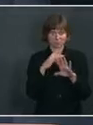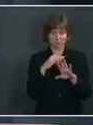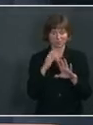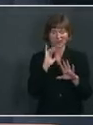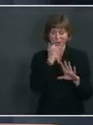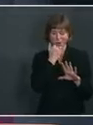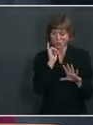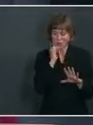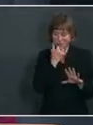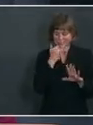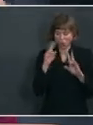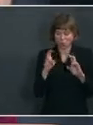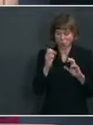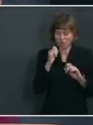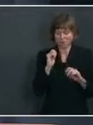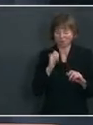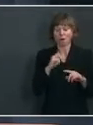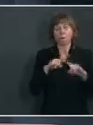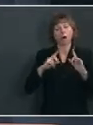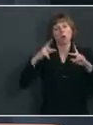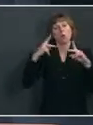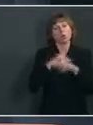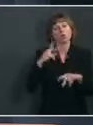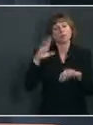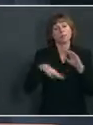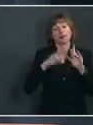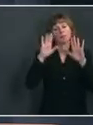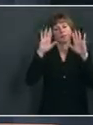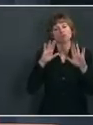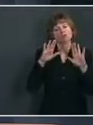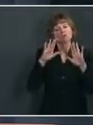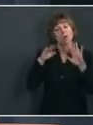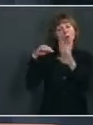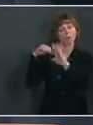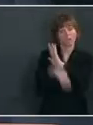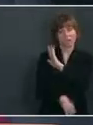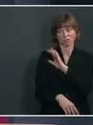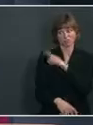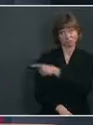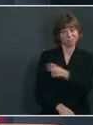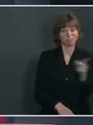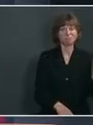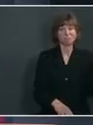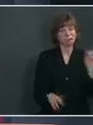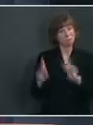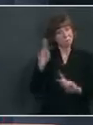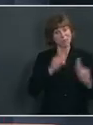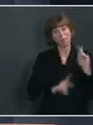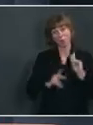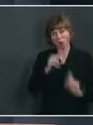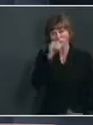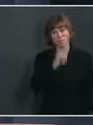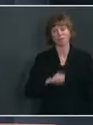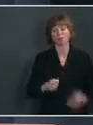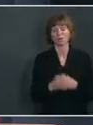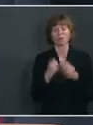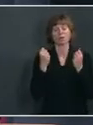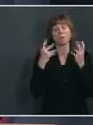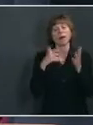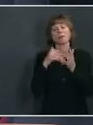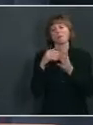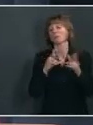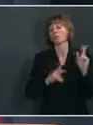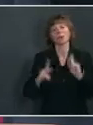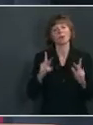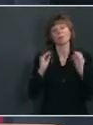here, that we saw during the Great Recession. I mean, people are suffering. Millions of people are out of work. People don't know how to put food